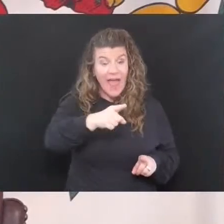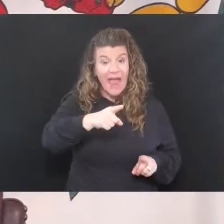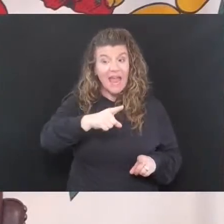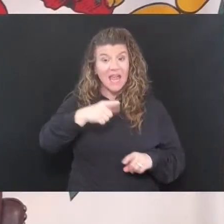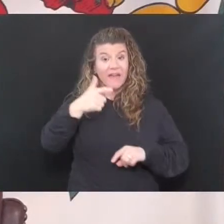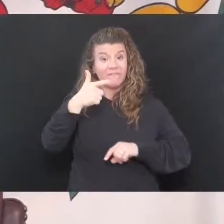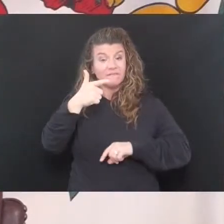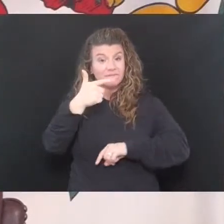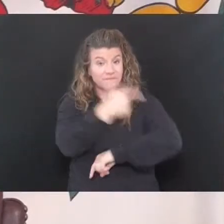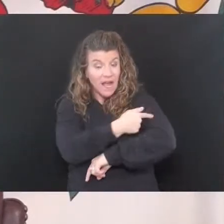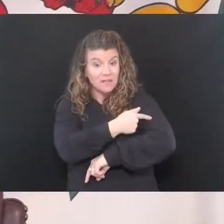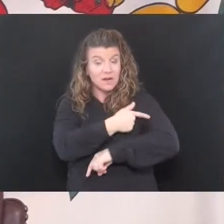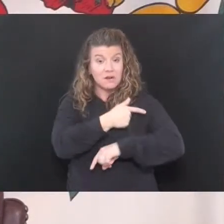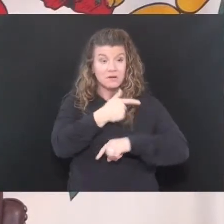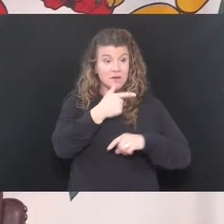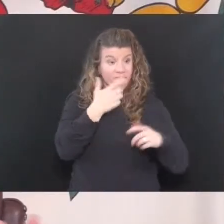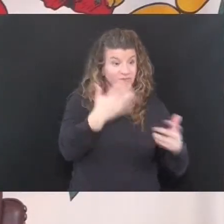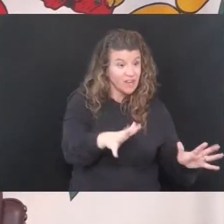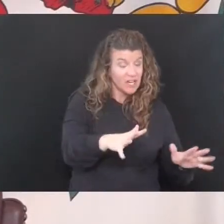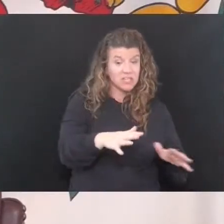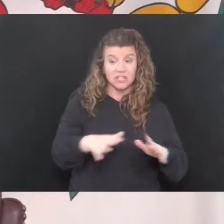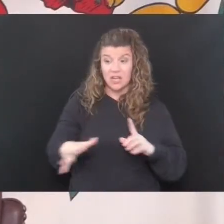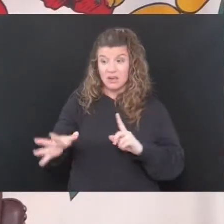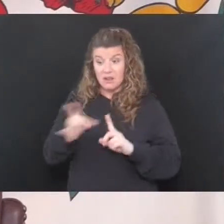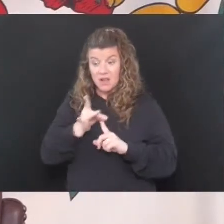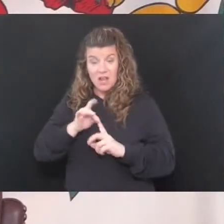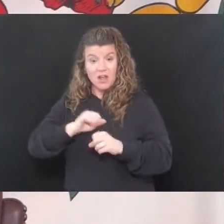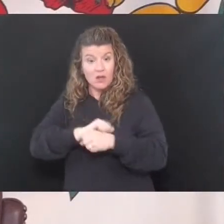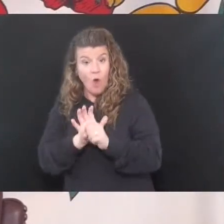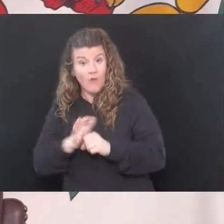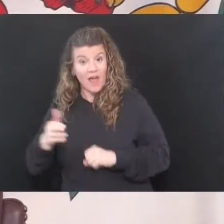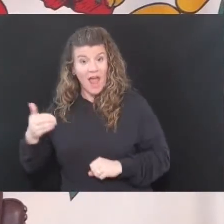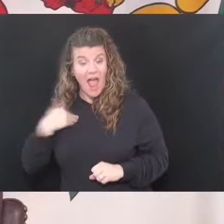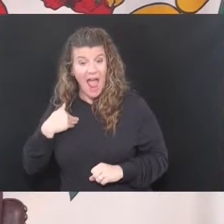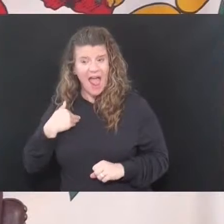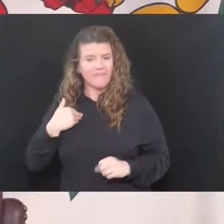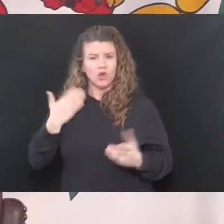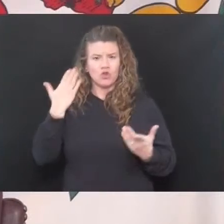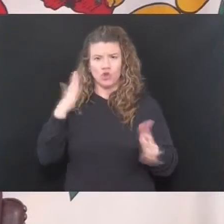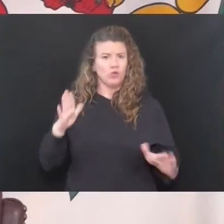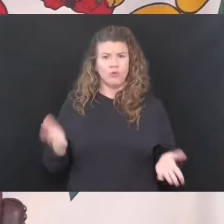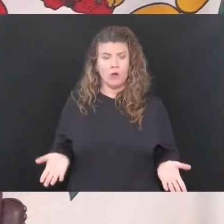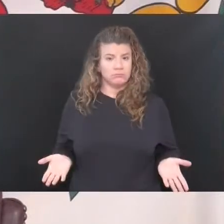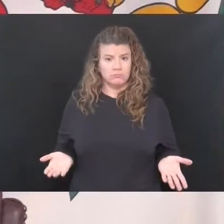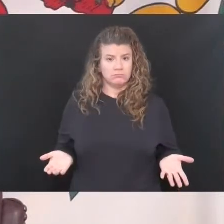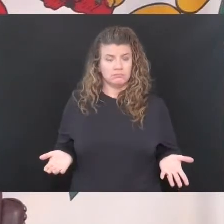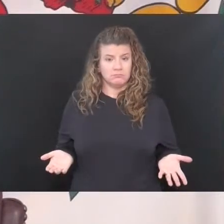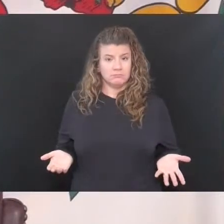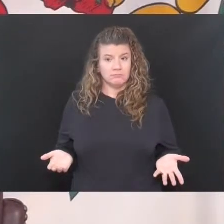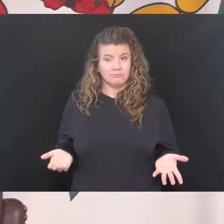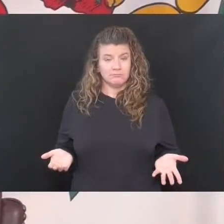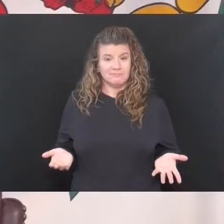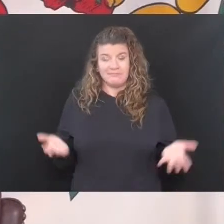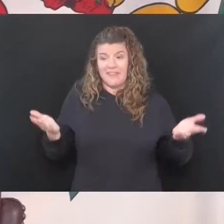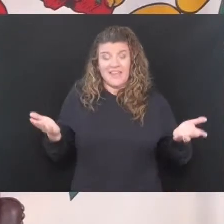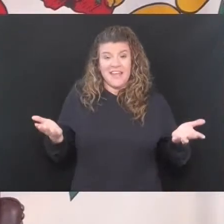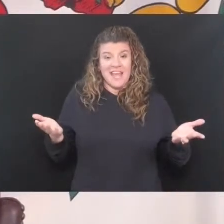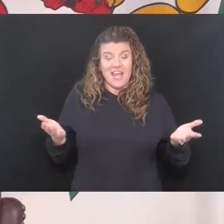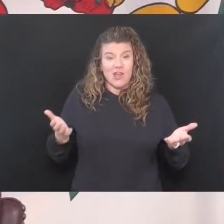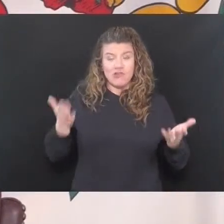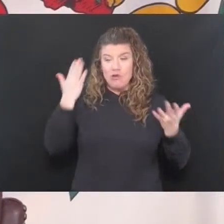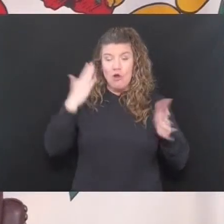currently have COVID or some of the variants. You don't have people that, you don't know the people there that have